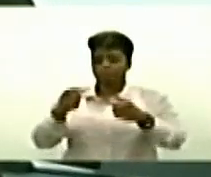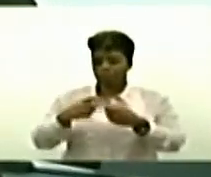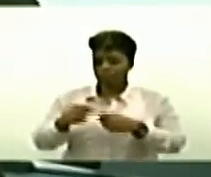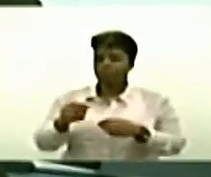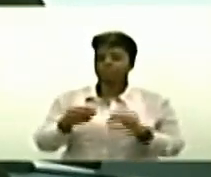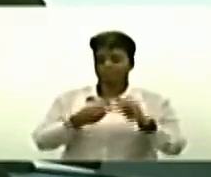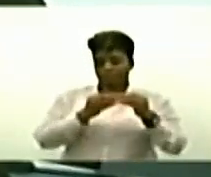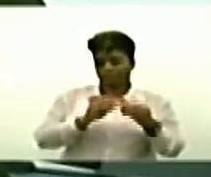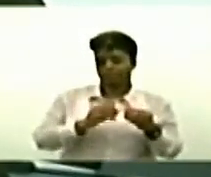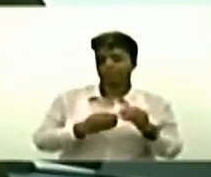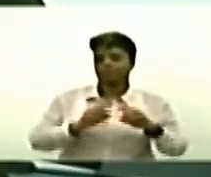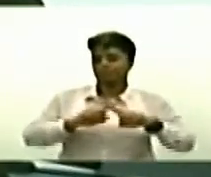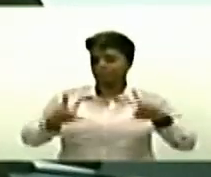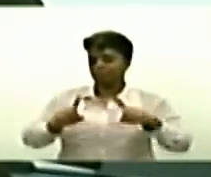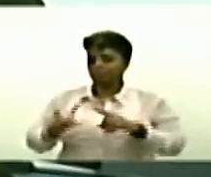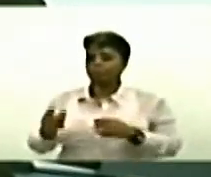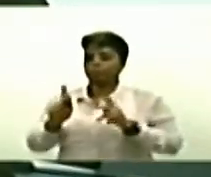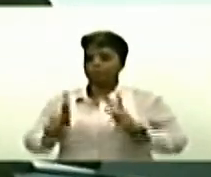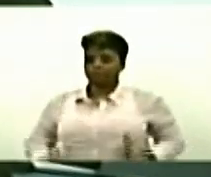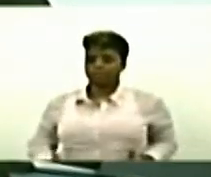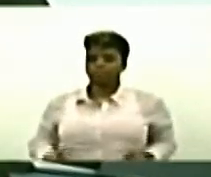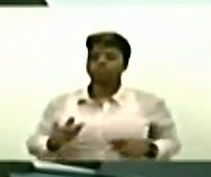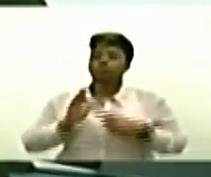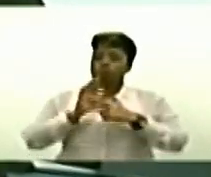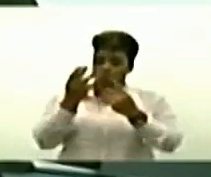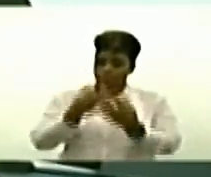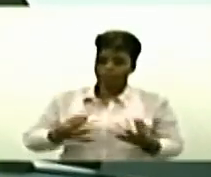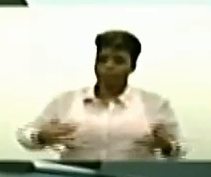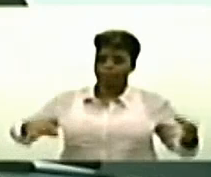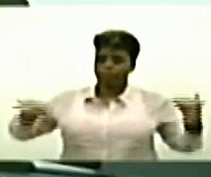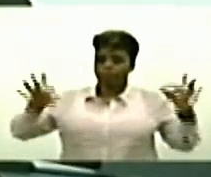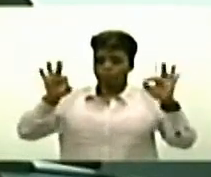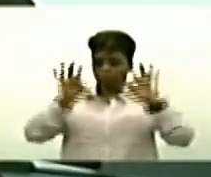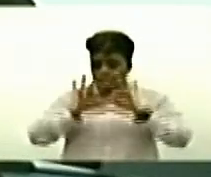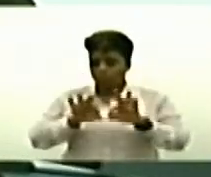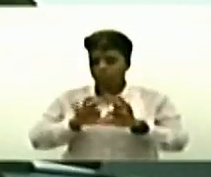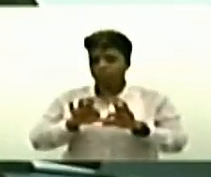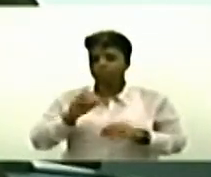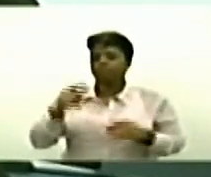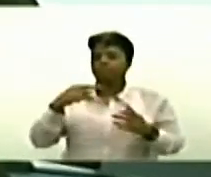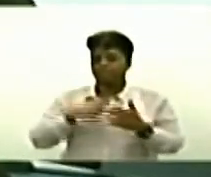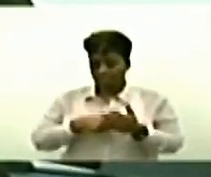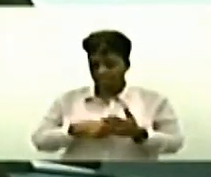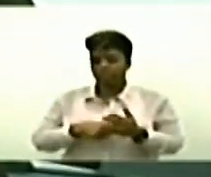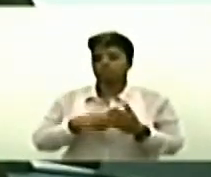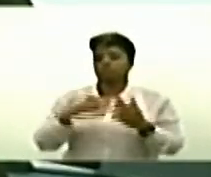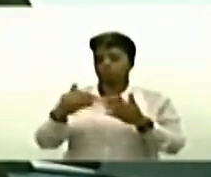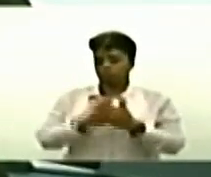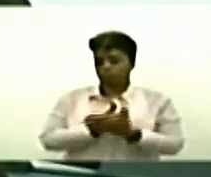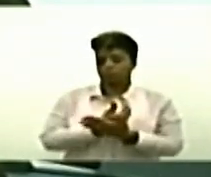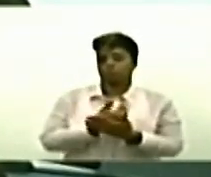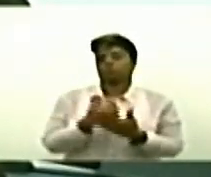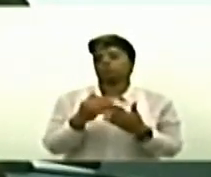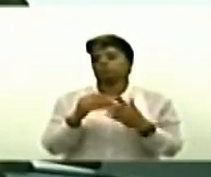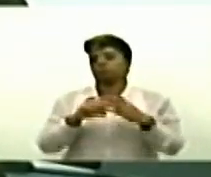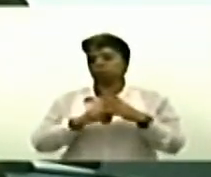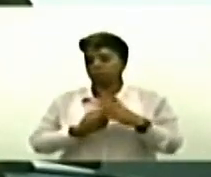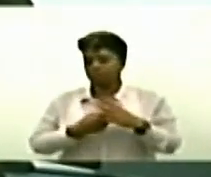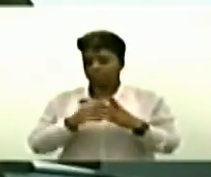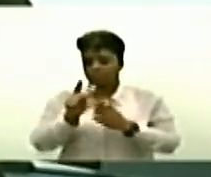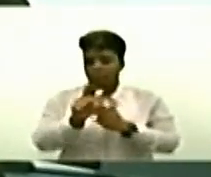on this particular amendment shows the importance and the significance of this initiative. But